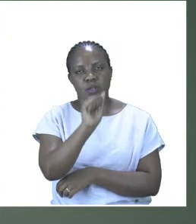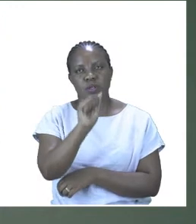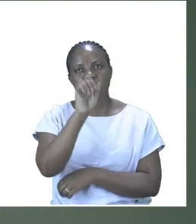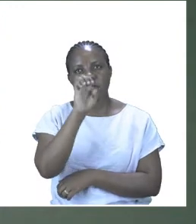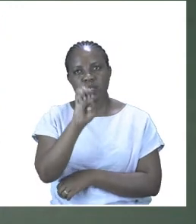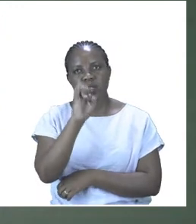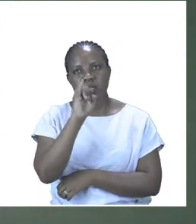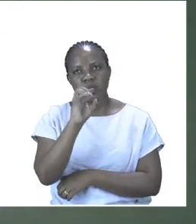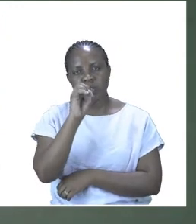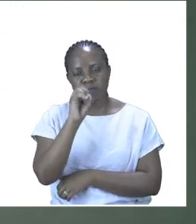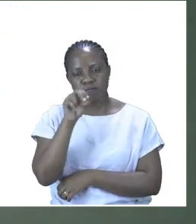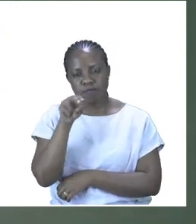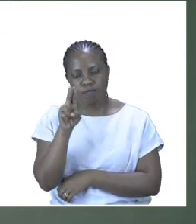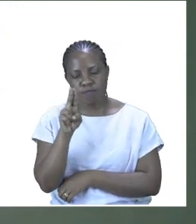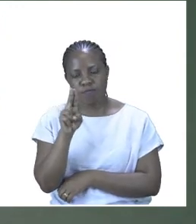and U.